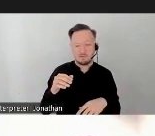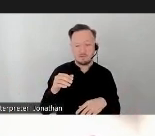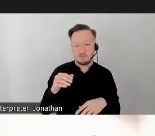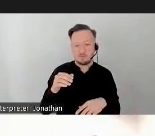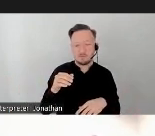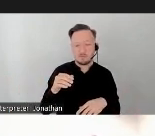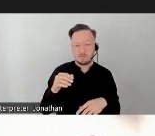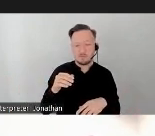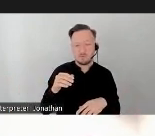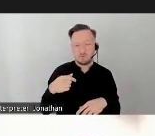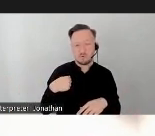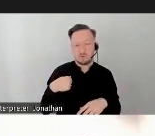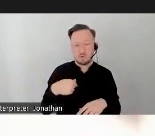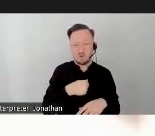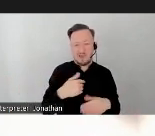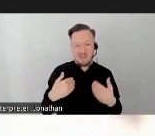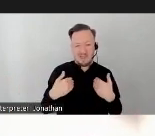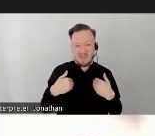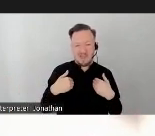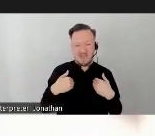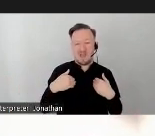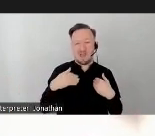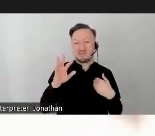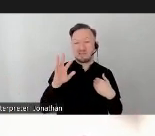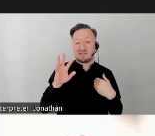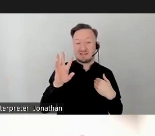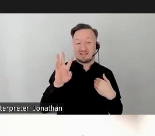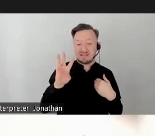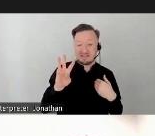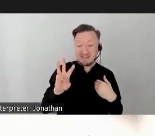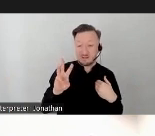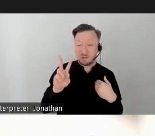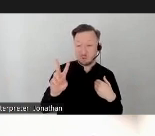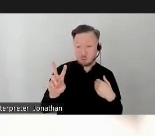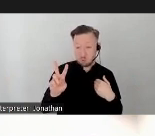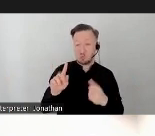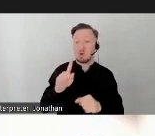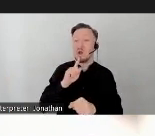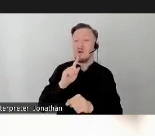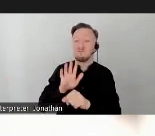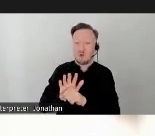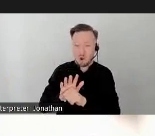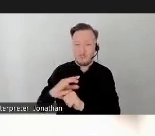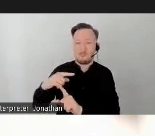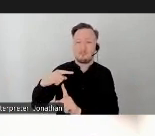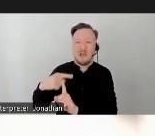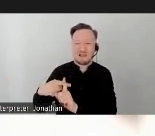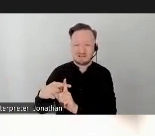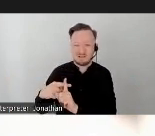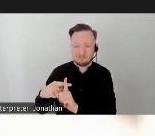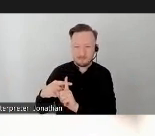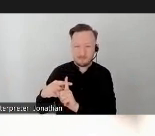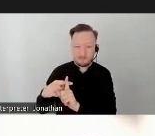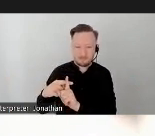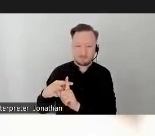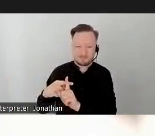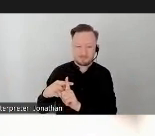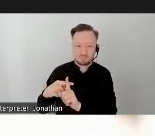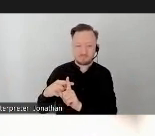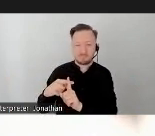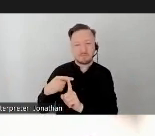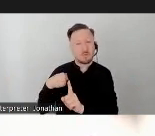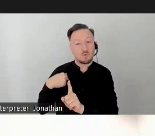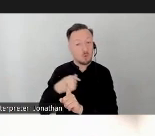have 62 confirmed positives. And now I emphasize these are confirmed positive. We're quite sure that the number